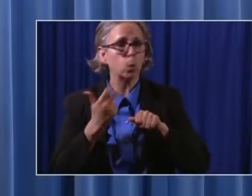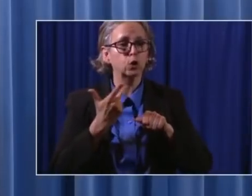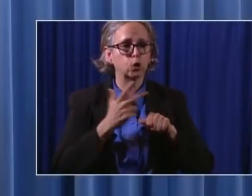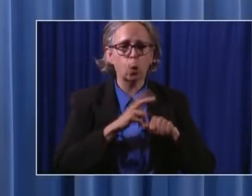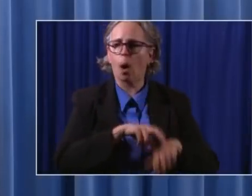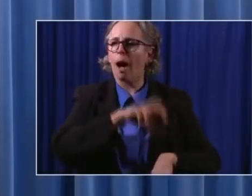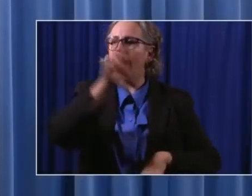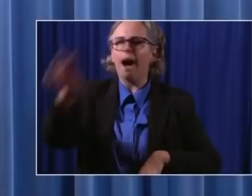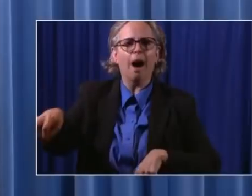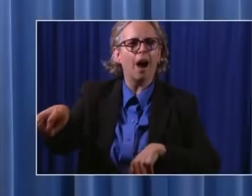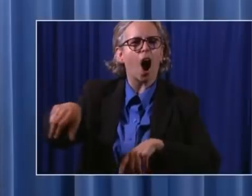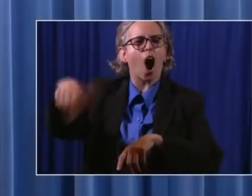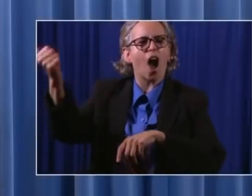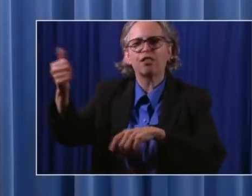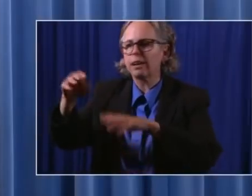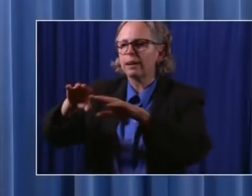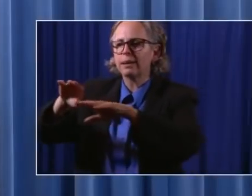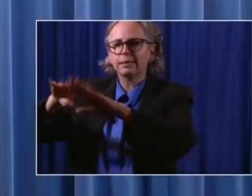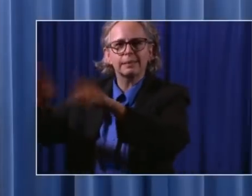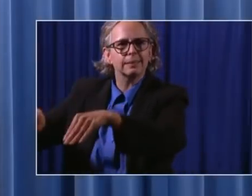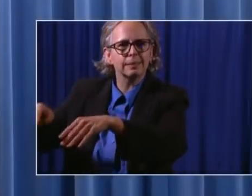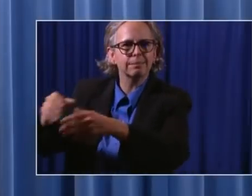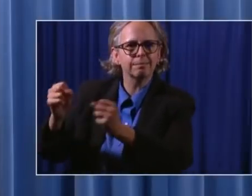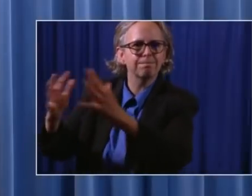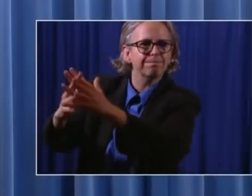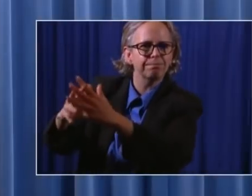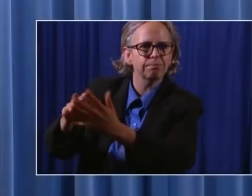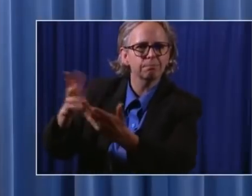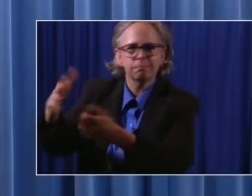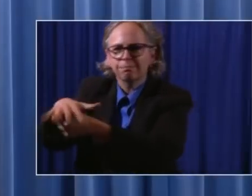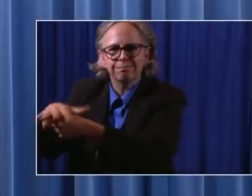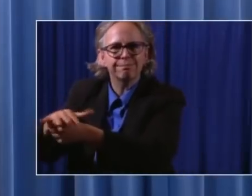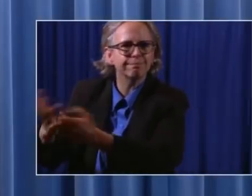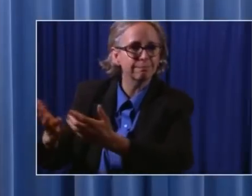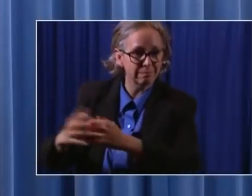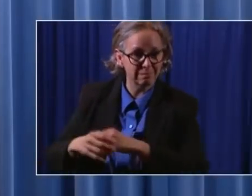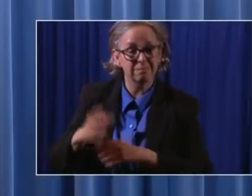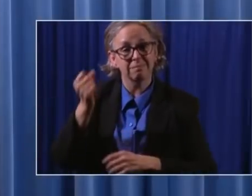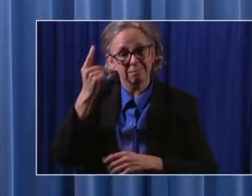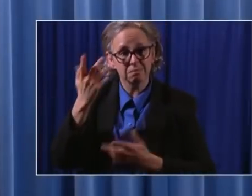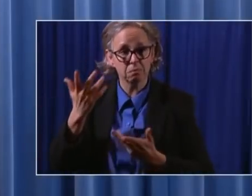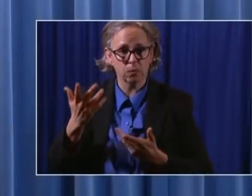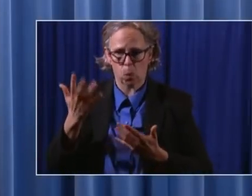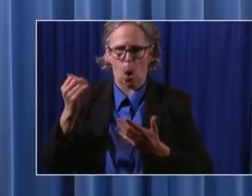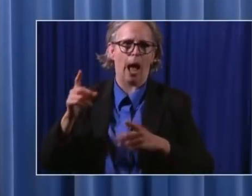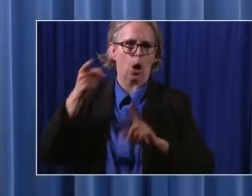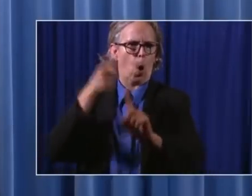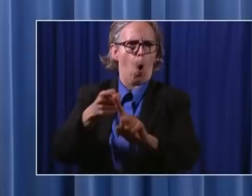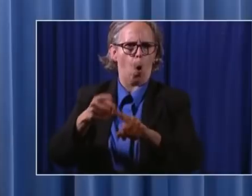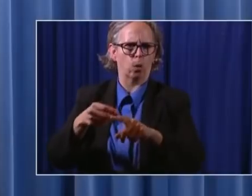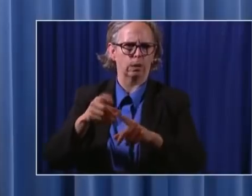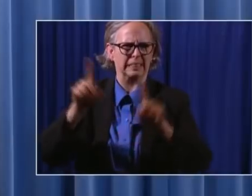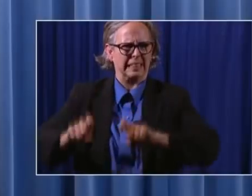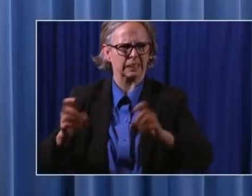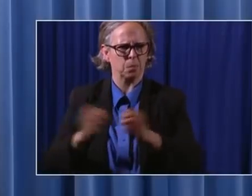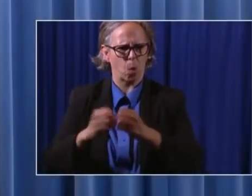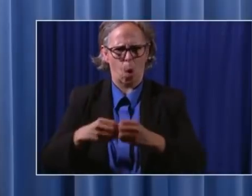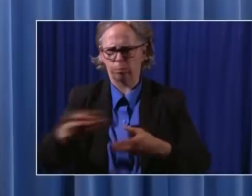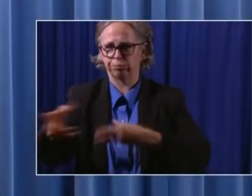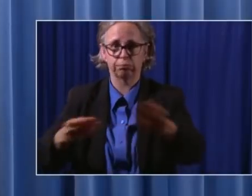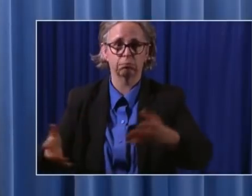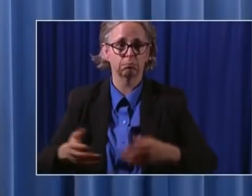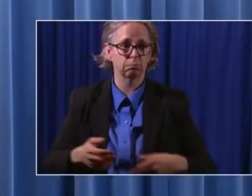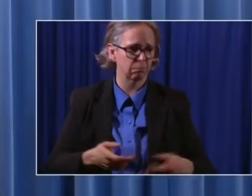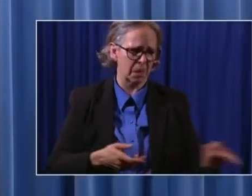the nursing homes and as far as the testing, where every nursing home will be required within a certain number of days to completely test all